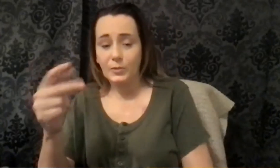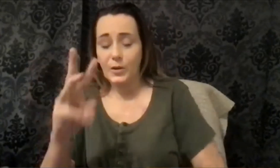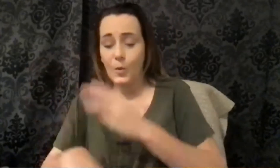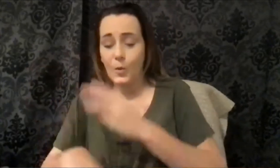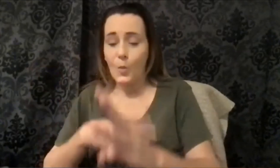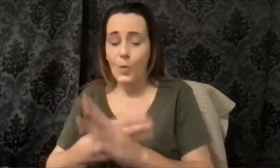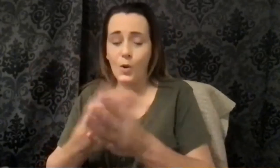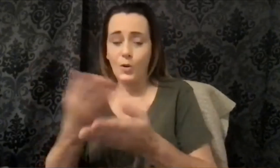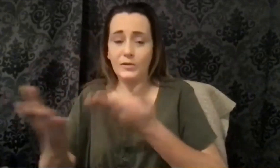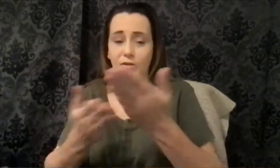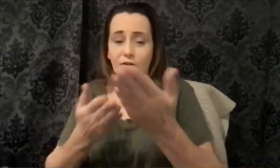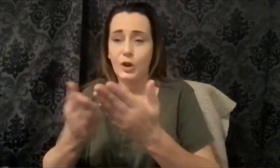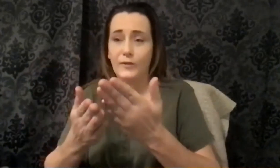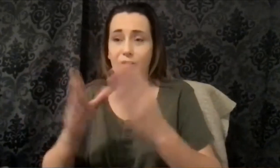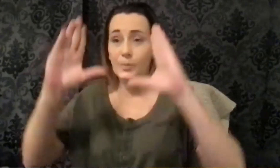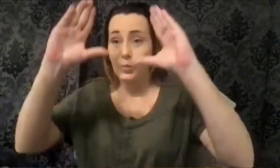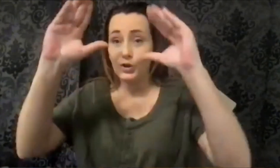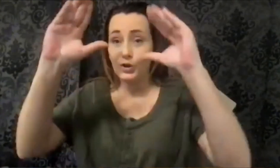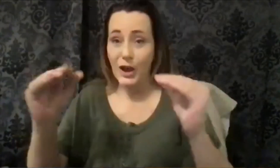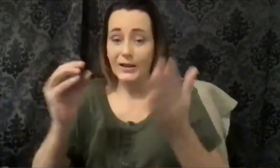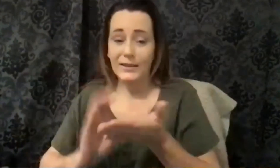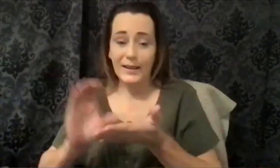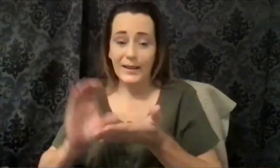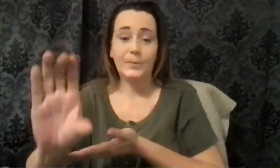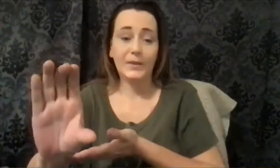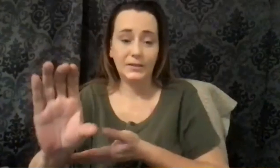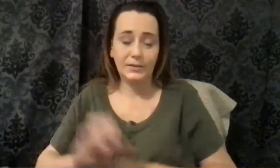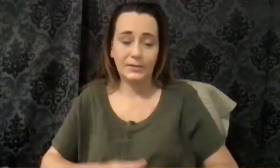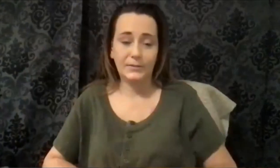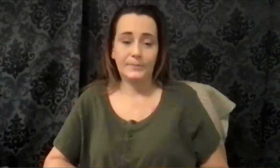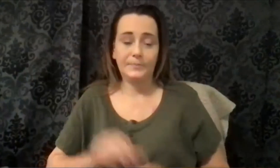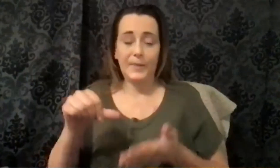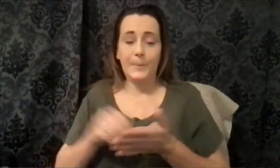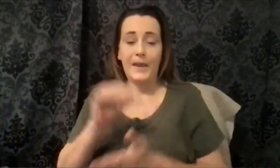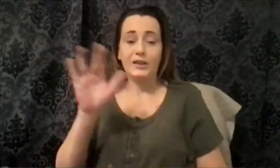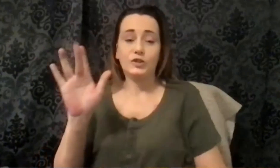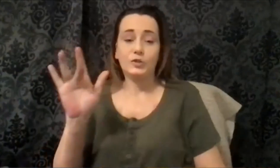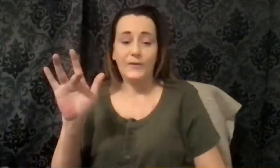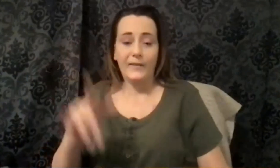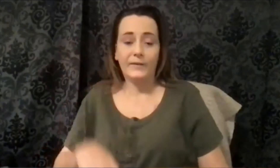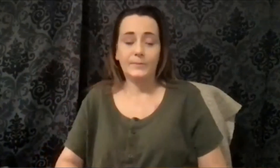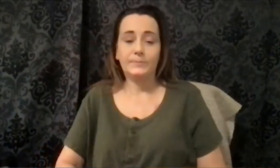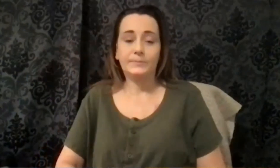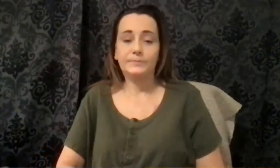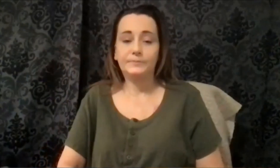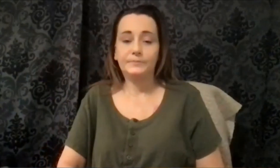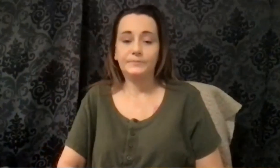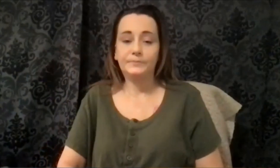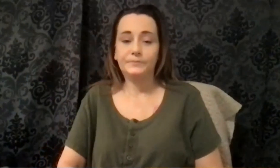expenses, second paragraph, page 25. Page 25.